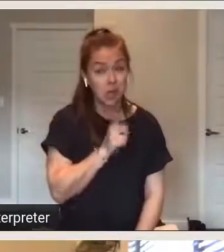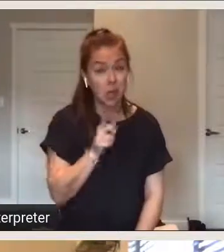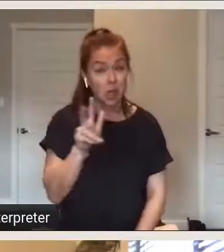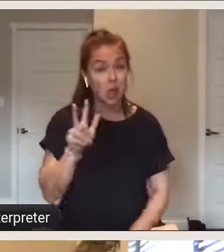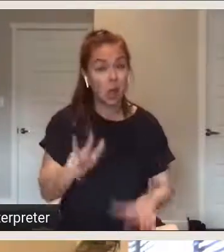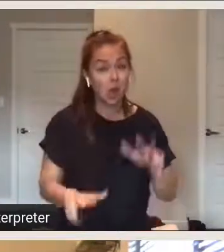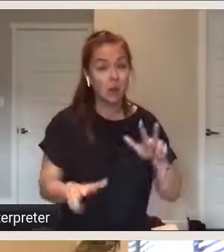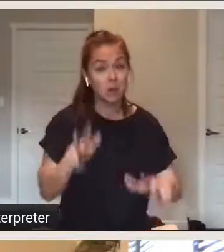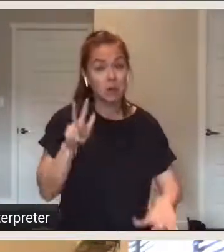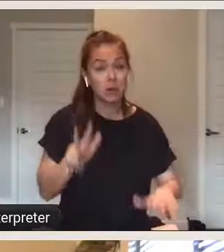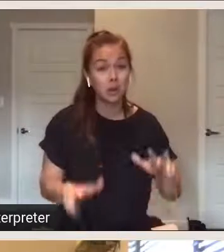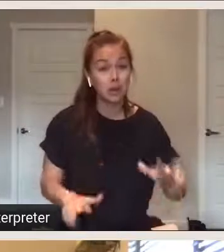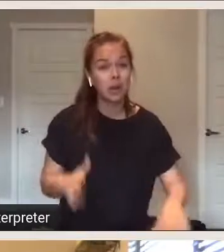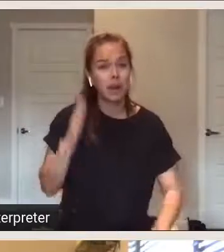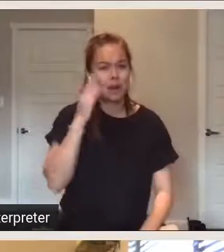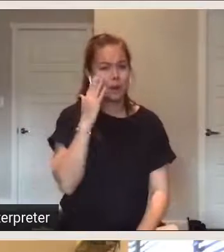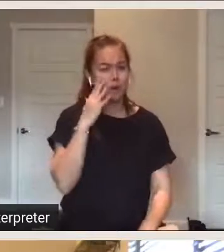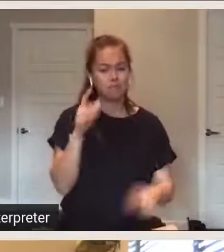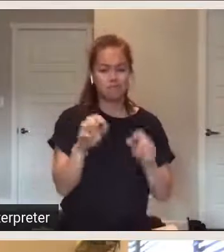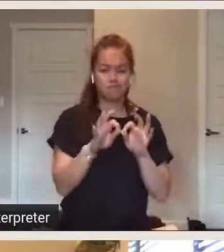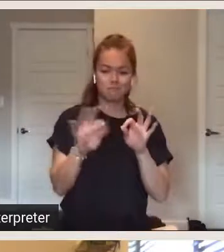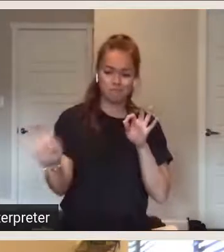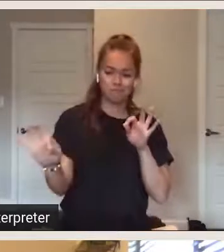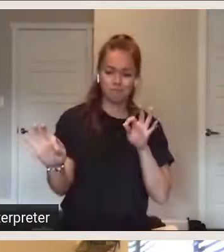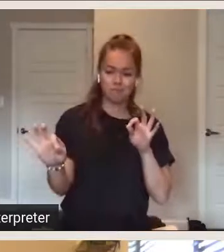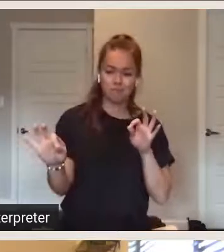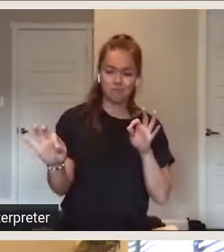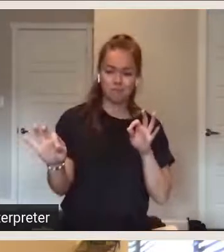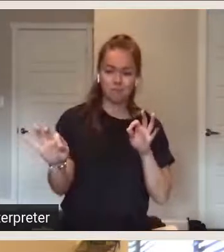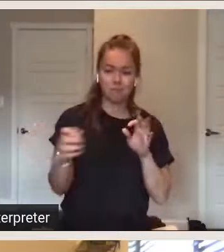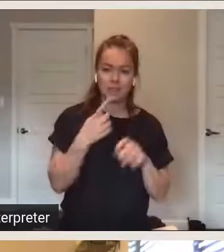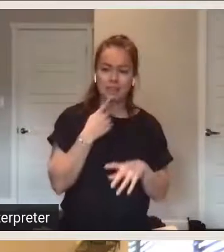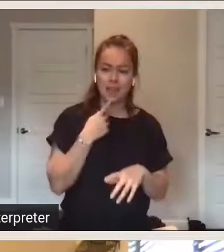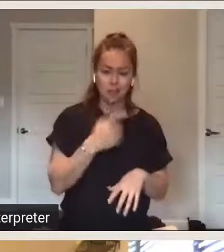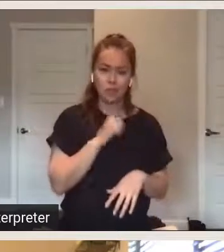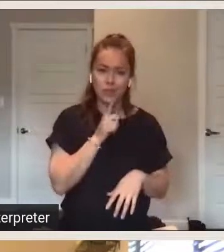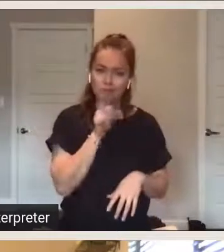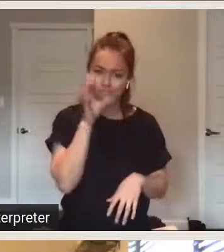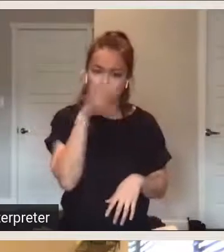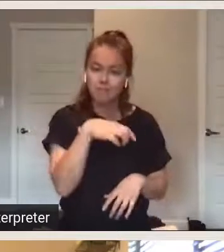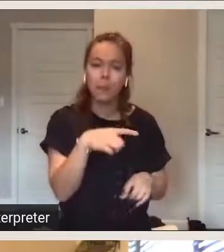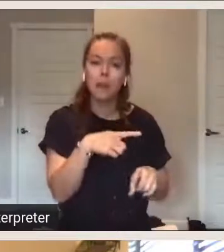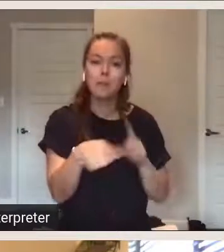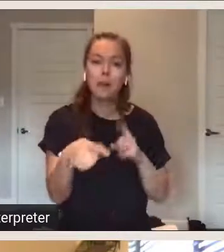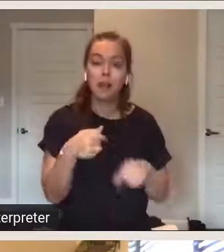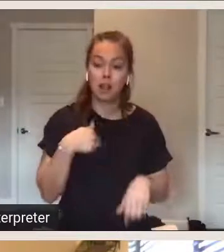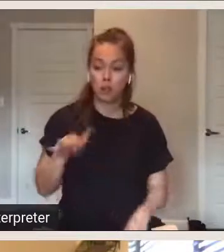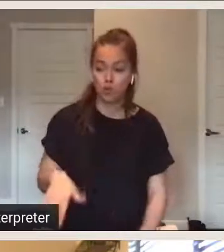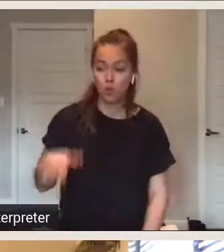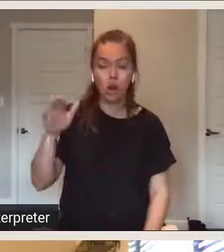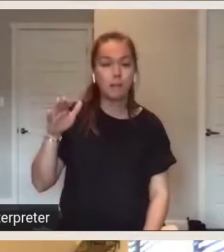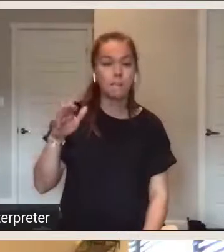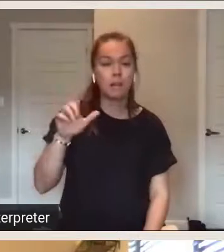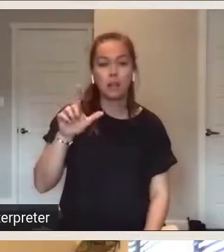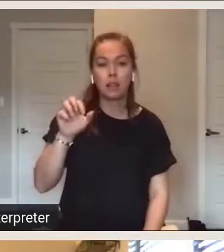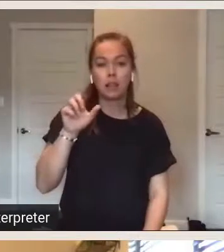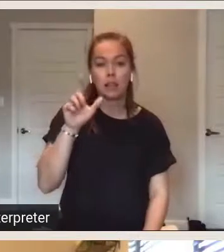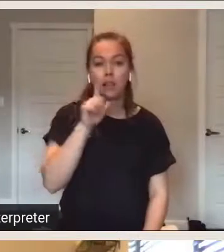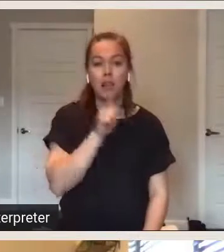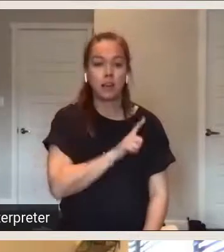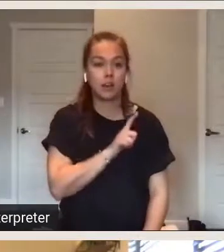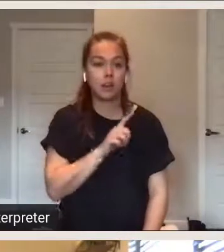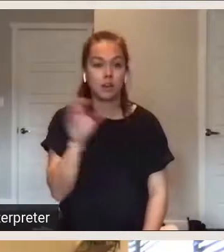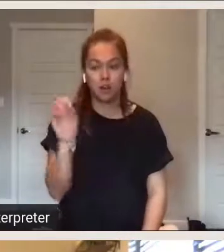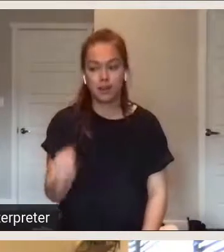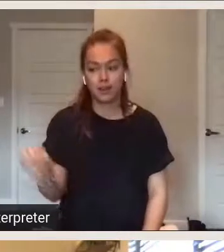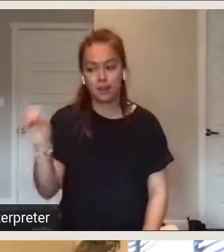That's like a weird thing to say, but it's just sort of true where, I mean, I grew up in London, Ontario for a chunk of my life, and I was like